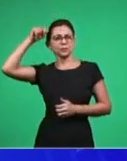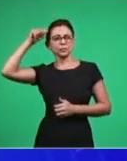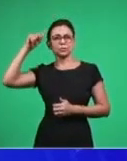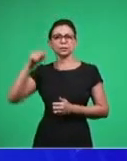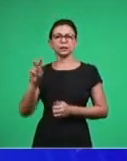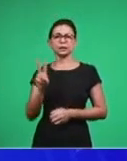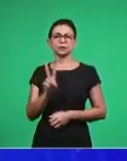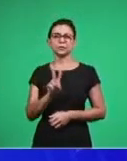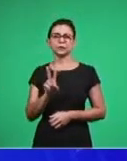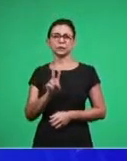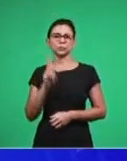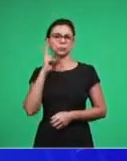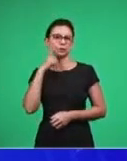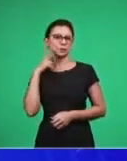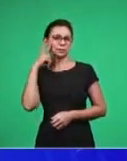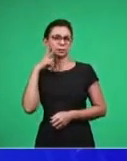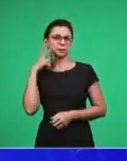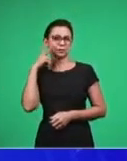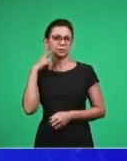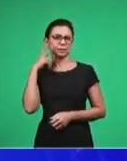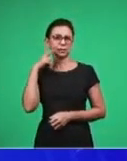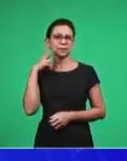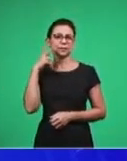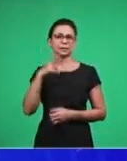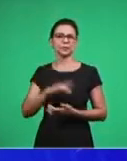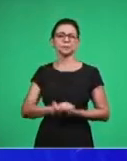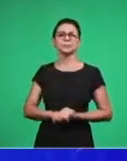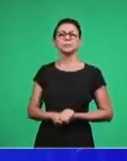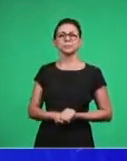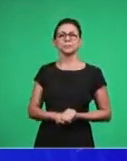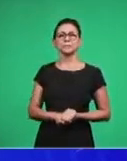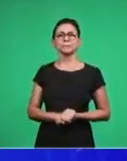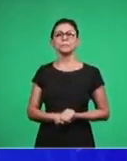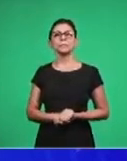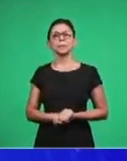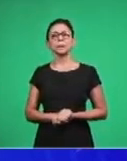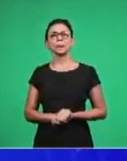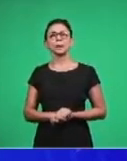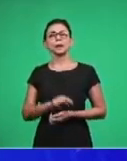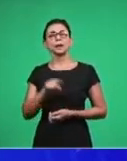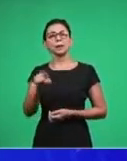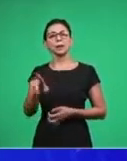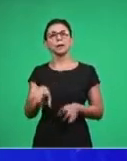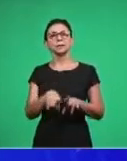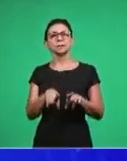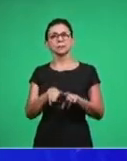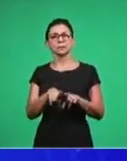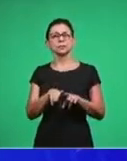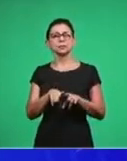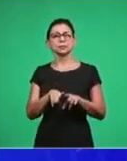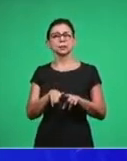an honoring done for the people in Colatina.